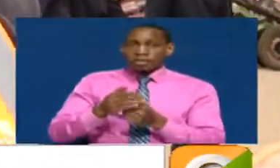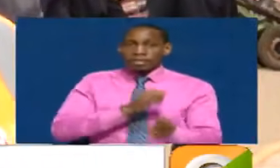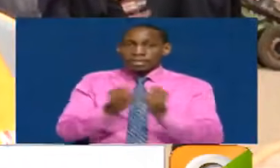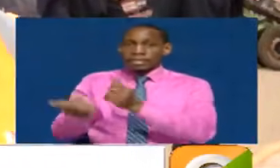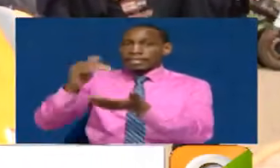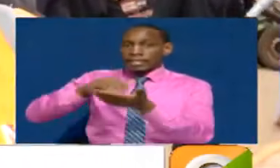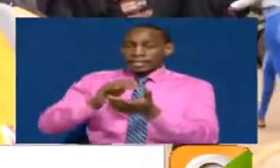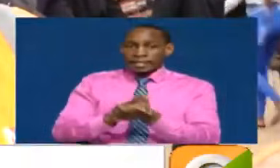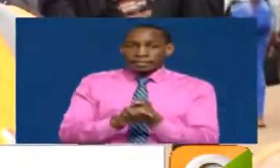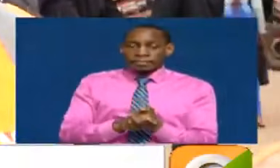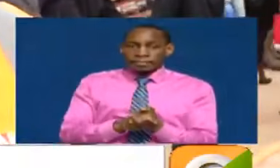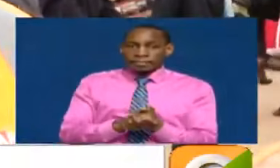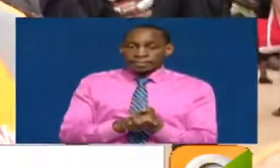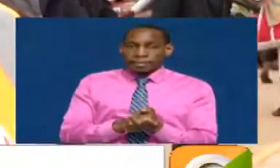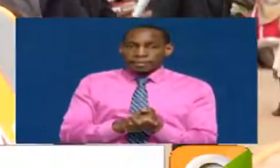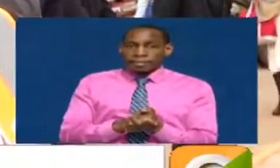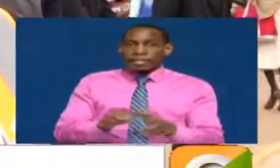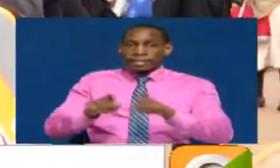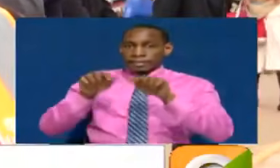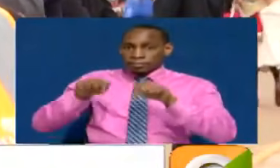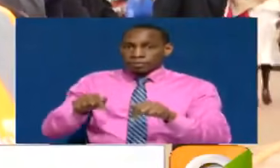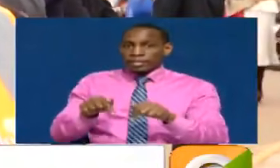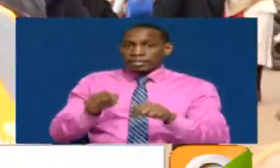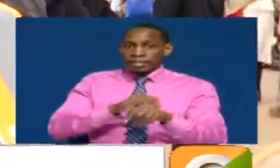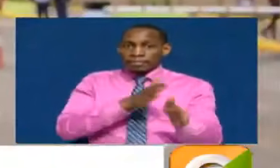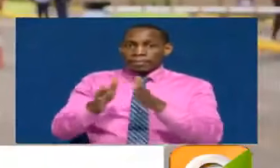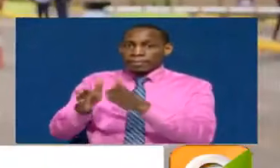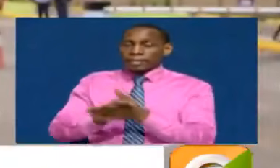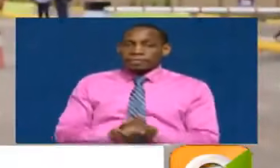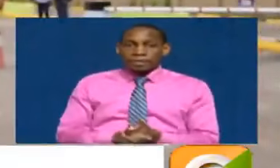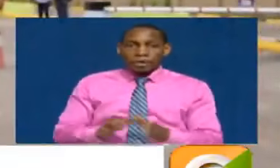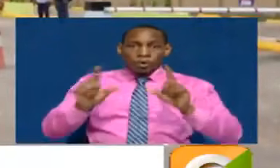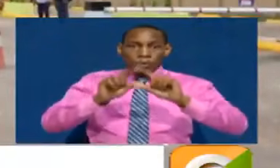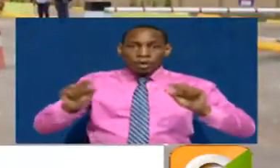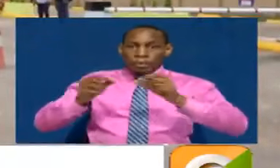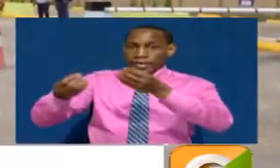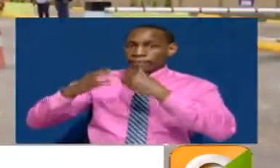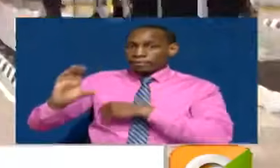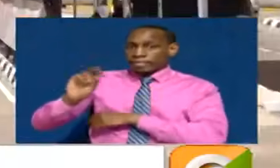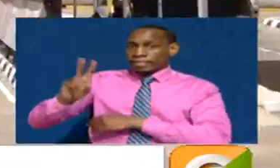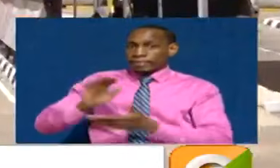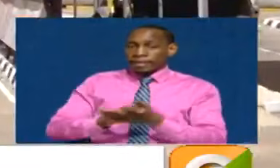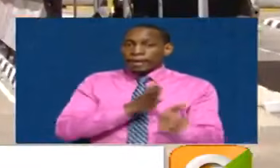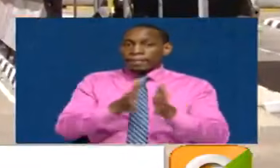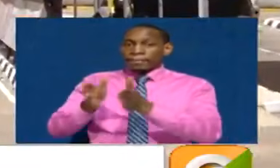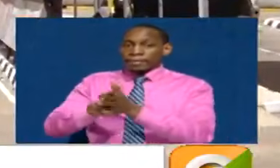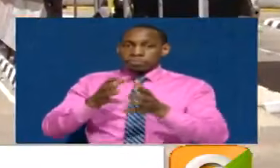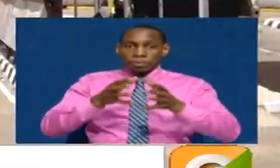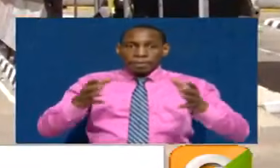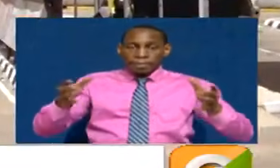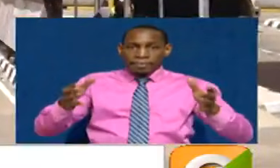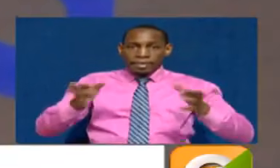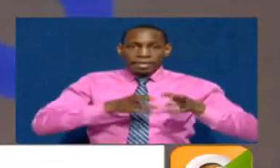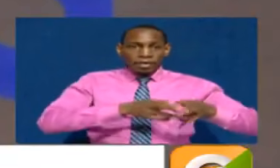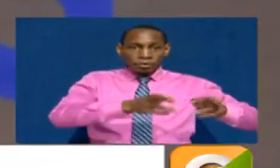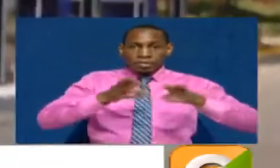strategizing. It's not that we are even going to meet another day. Even today itself, as we plan for the evening. Sources further told Citizen Televisions of plans to expand feeder